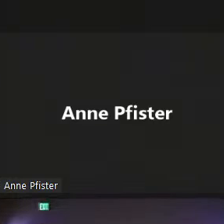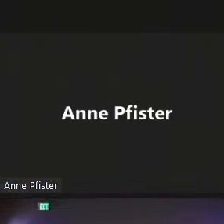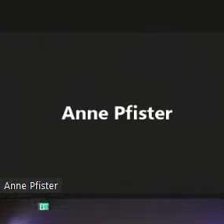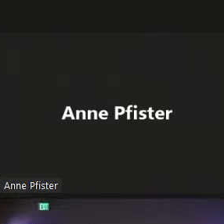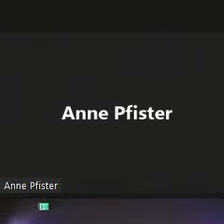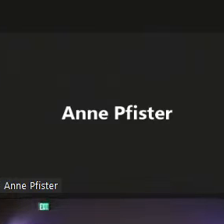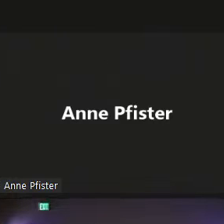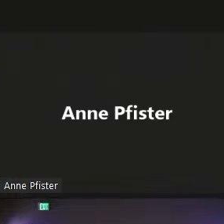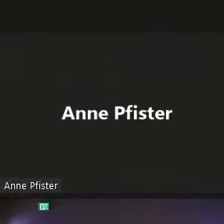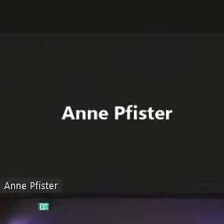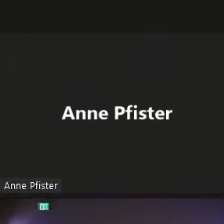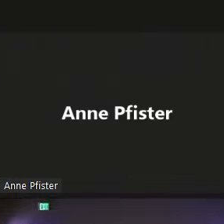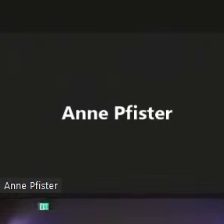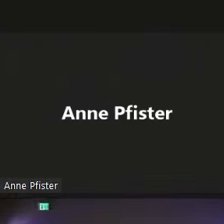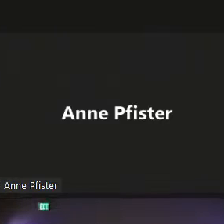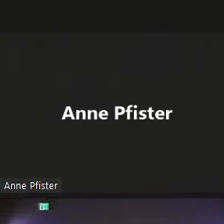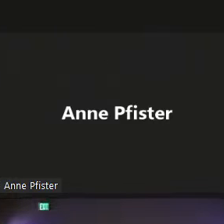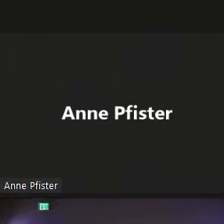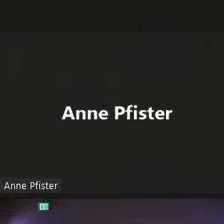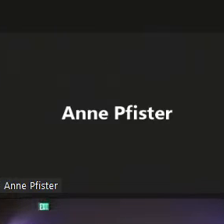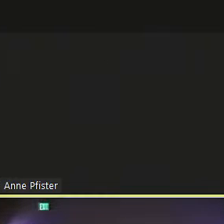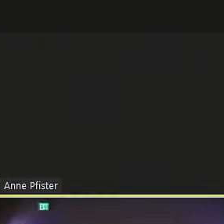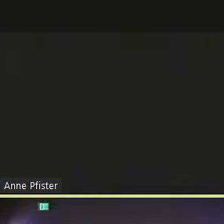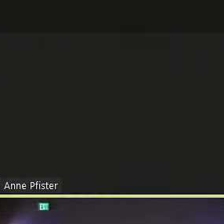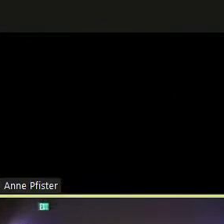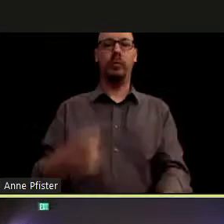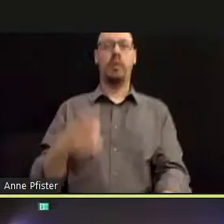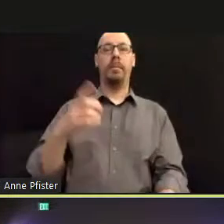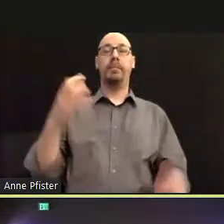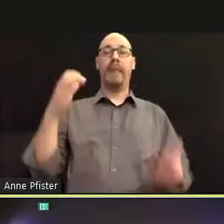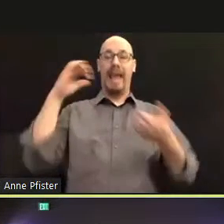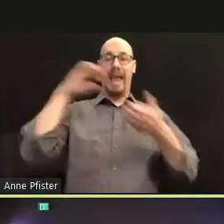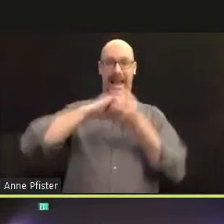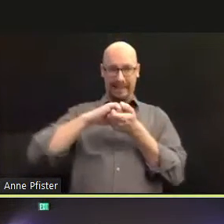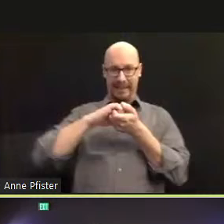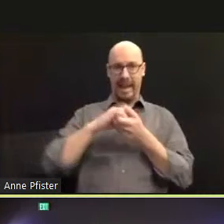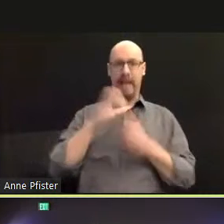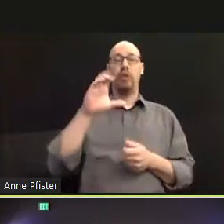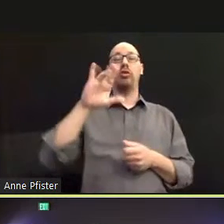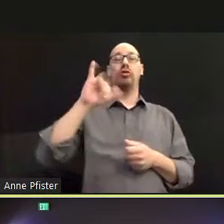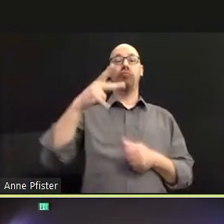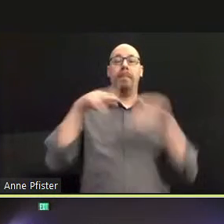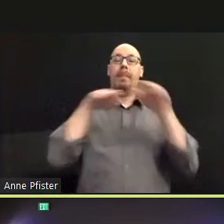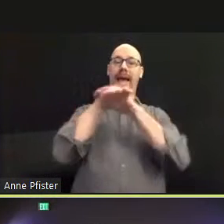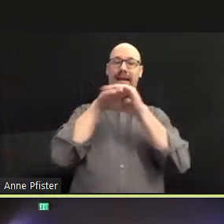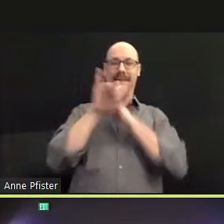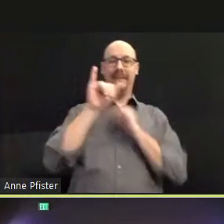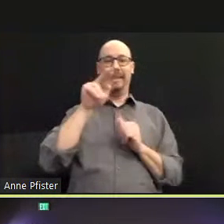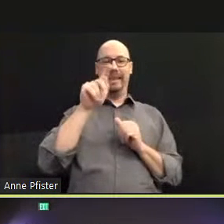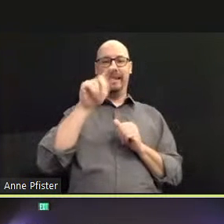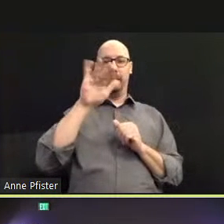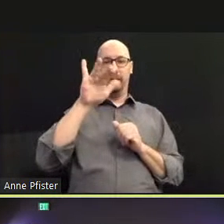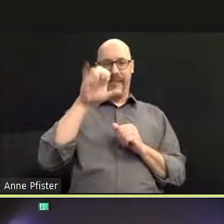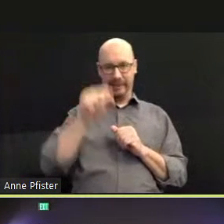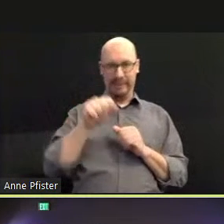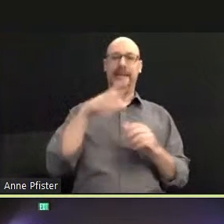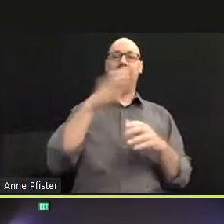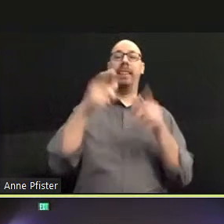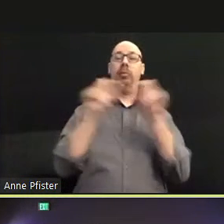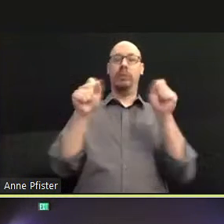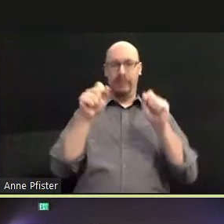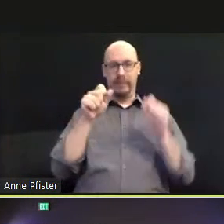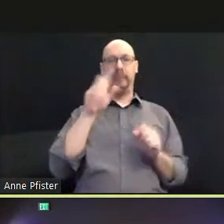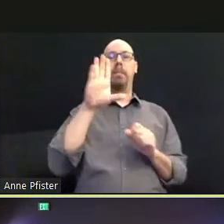Okay, so the next talk is titled Hand in Hand, Cripps Access Intimacies in Linguistics by Octavian E. Rodinson at Gallaudet